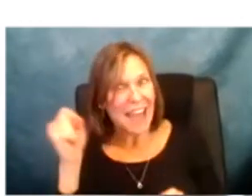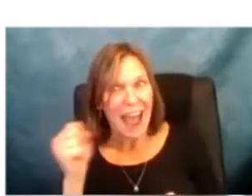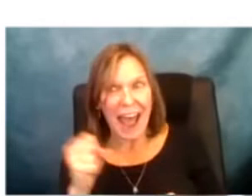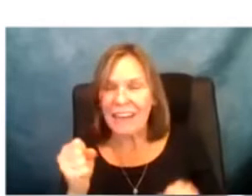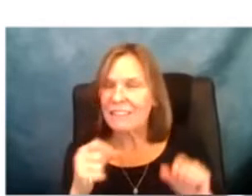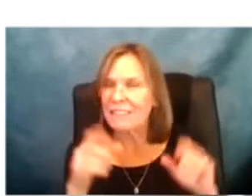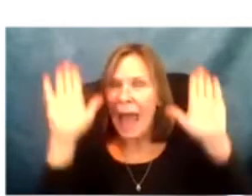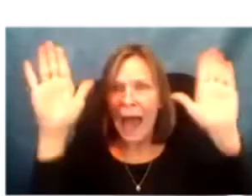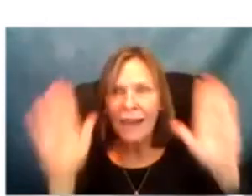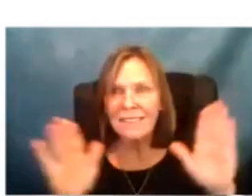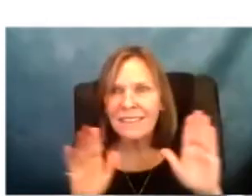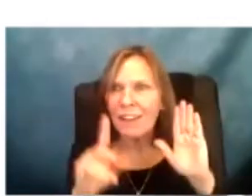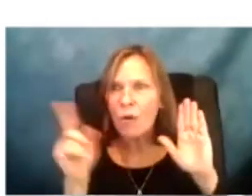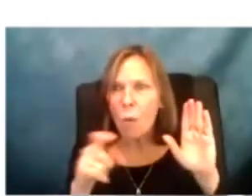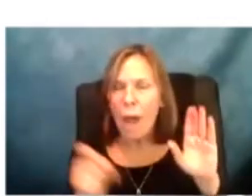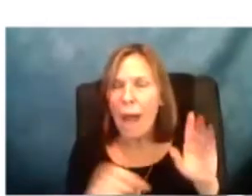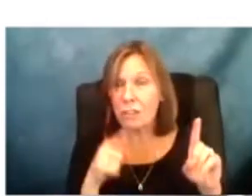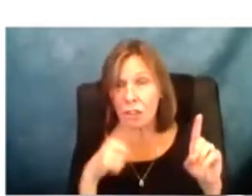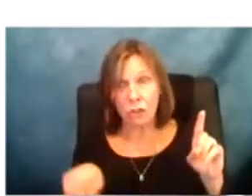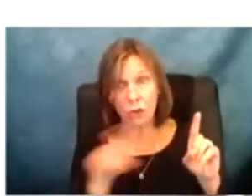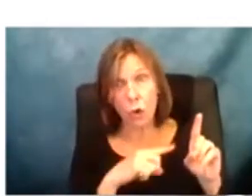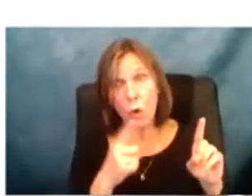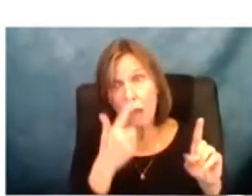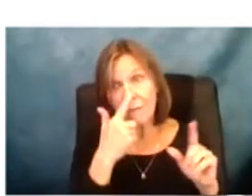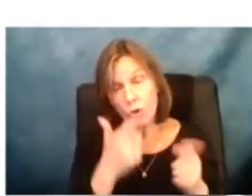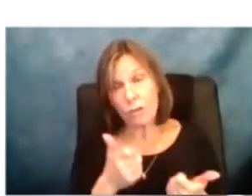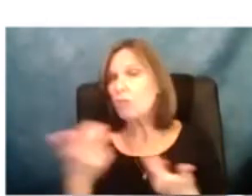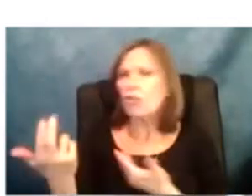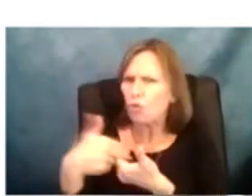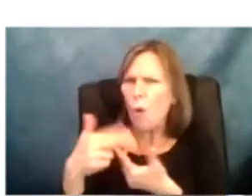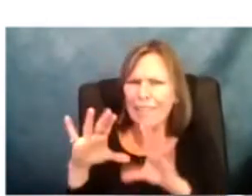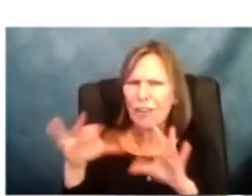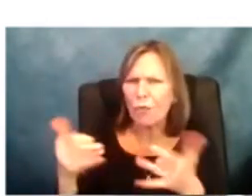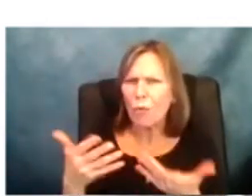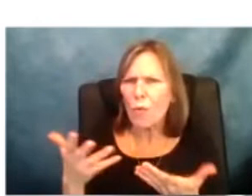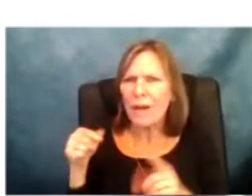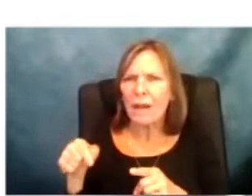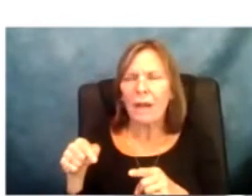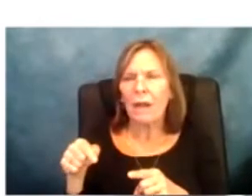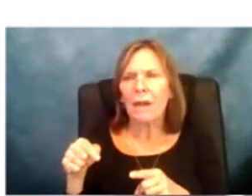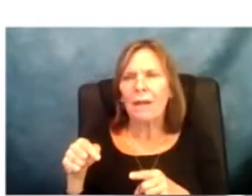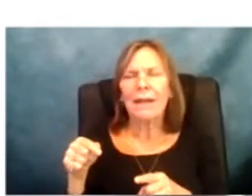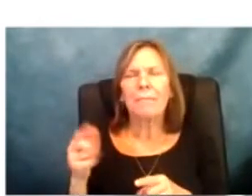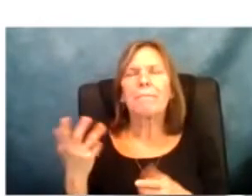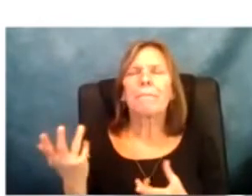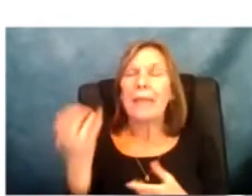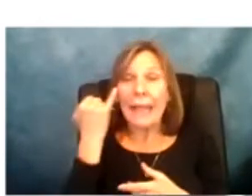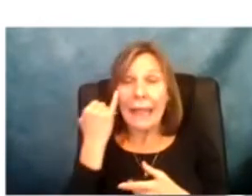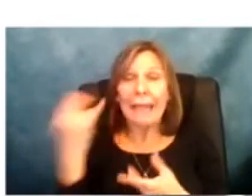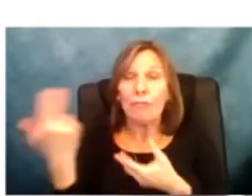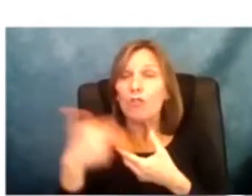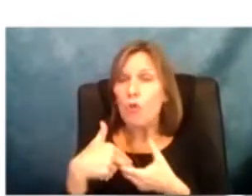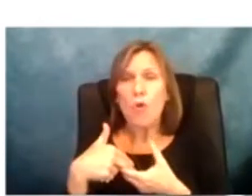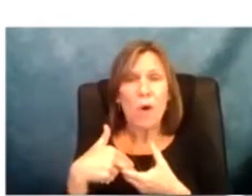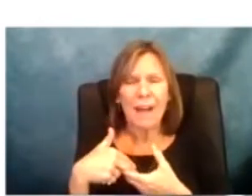excellent question that if you're interested in just joining the group does not mean you